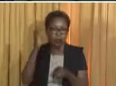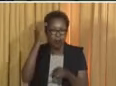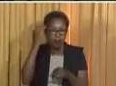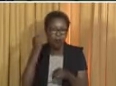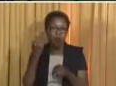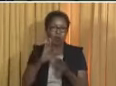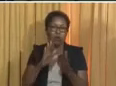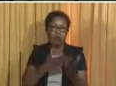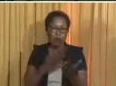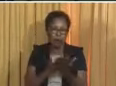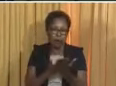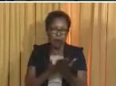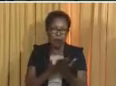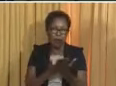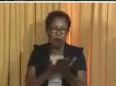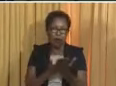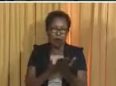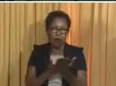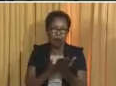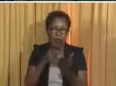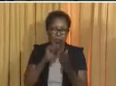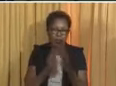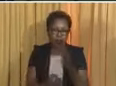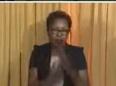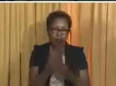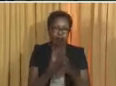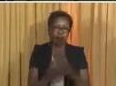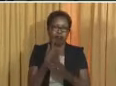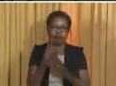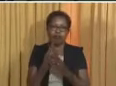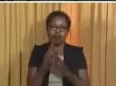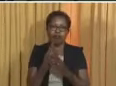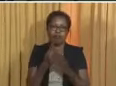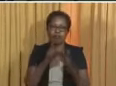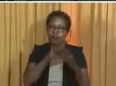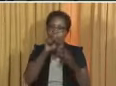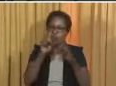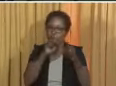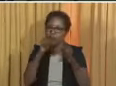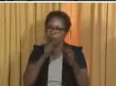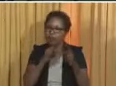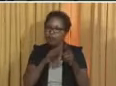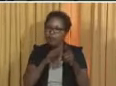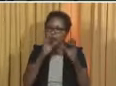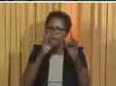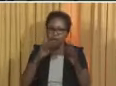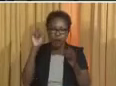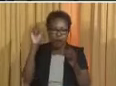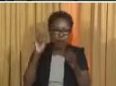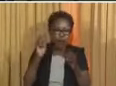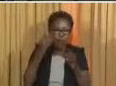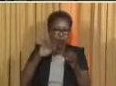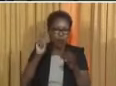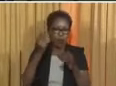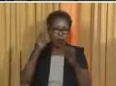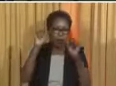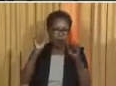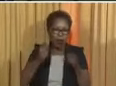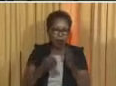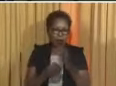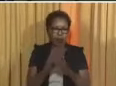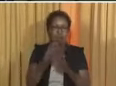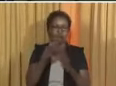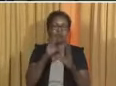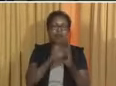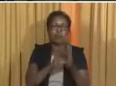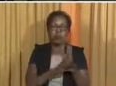of the Court of Appeal, listed the following issue for determination: whether the President of Kenya can initiate the process of amendment of the